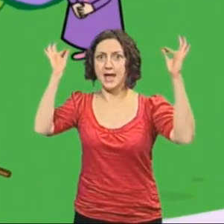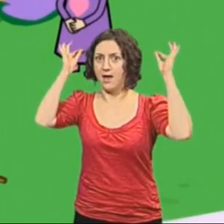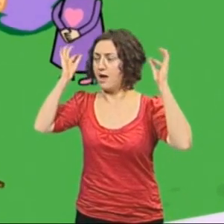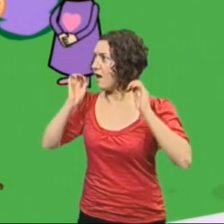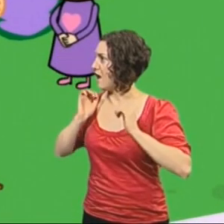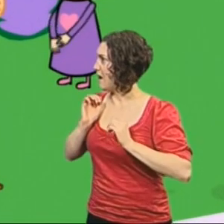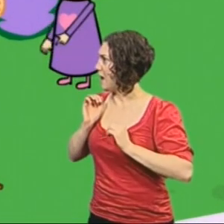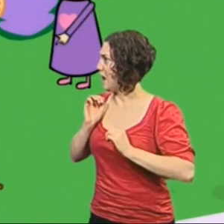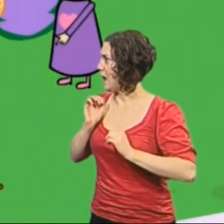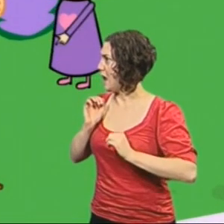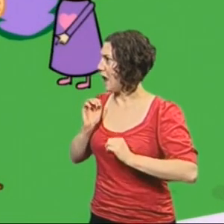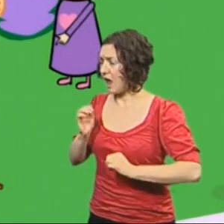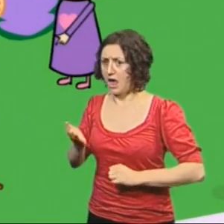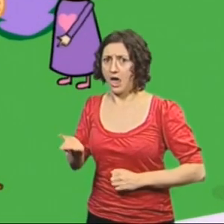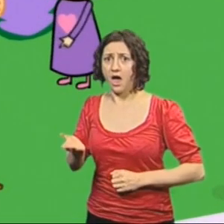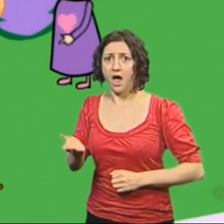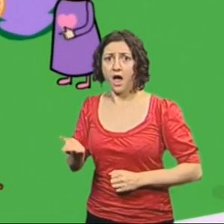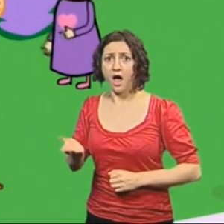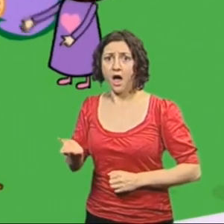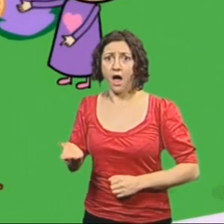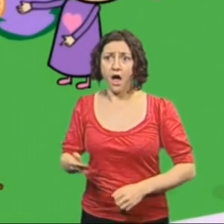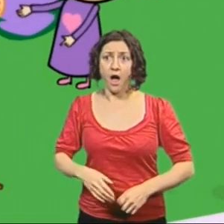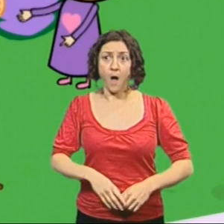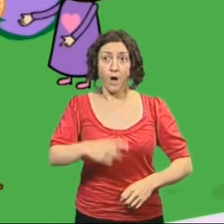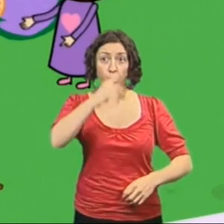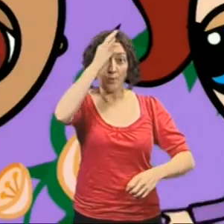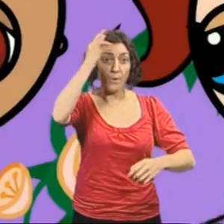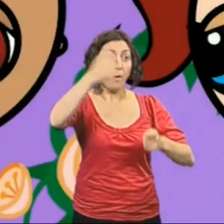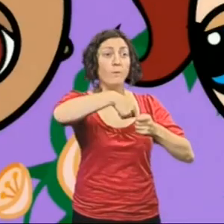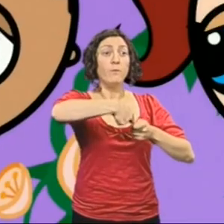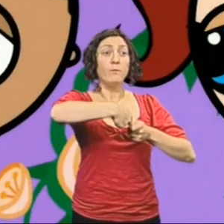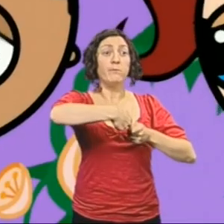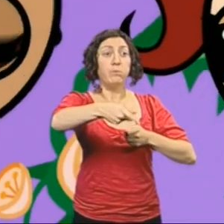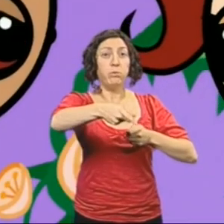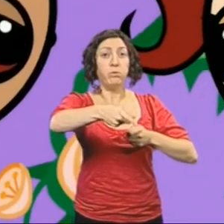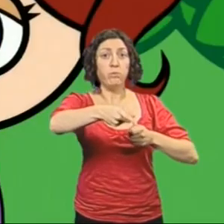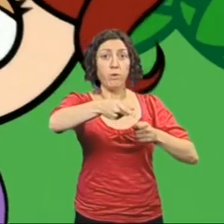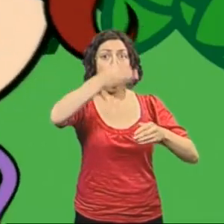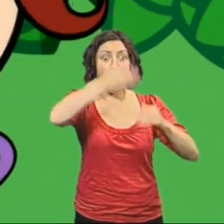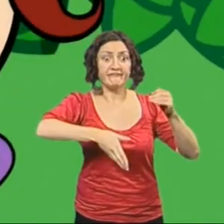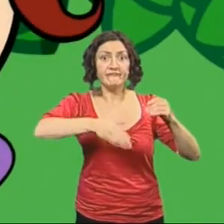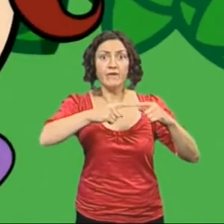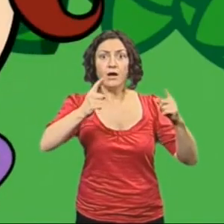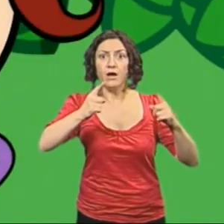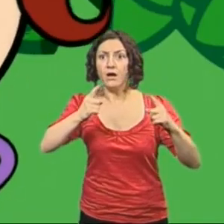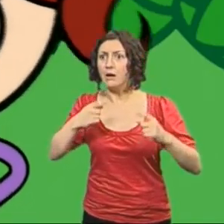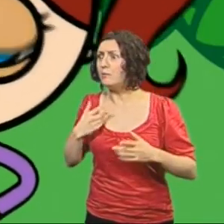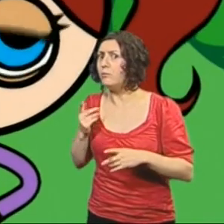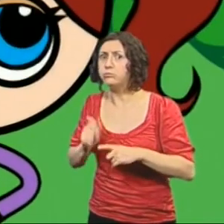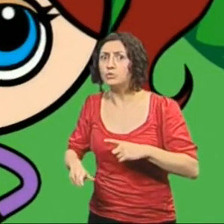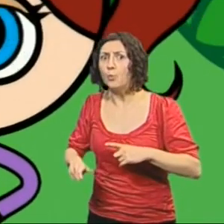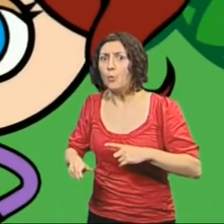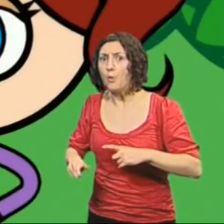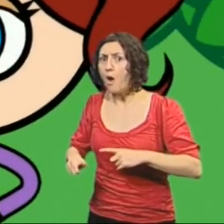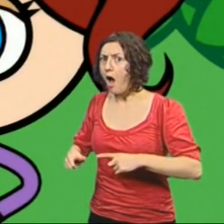Uh-oh, Mick. Your Halo has broken one of Gabrielle's staffs in half. What are we going to do? We? Why should Rafe